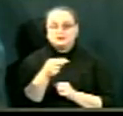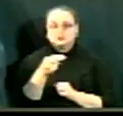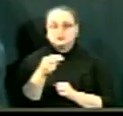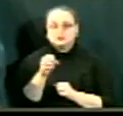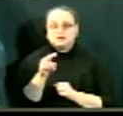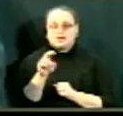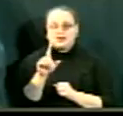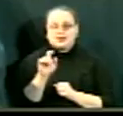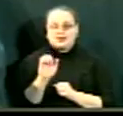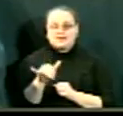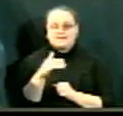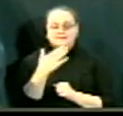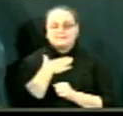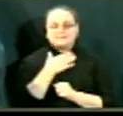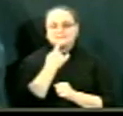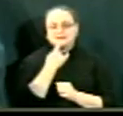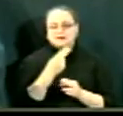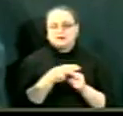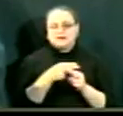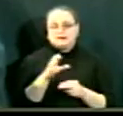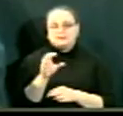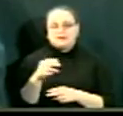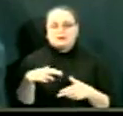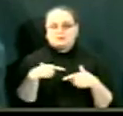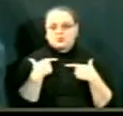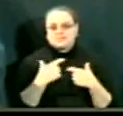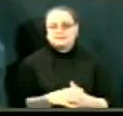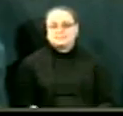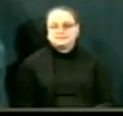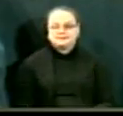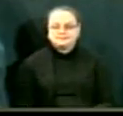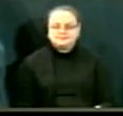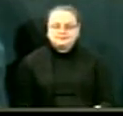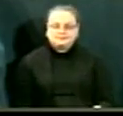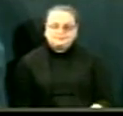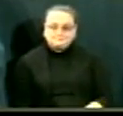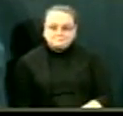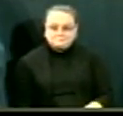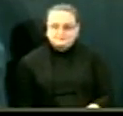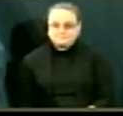reminder, when you come up, please state your name and county of residence.